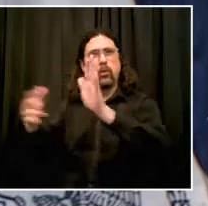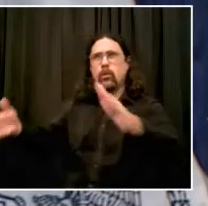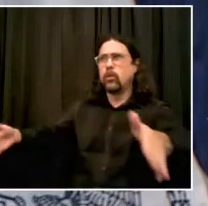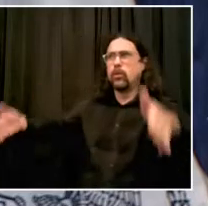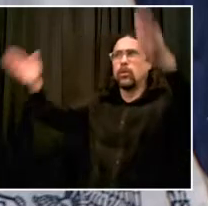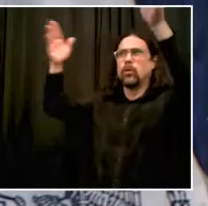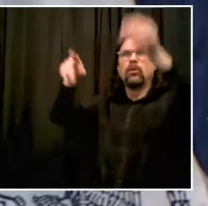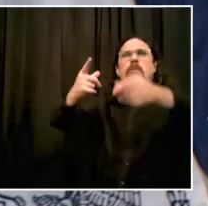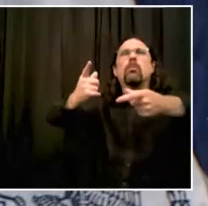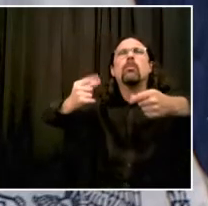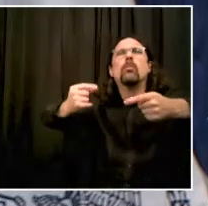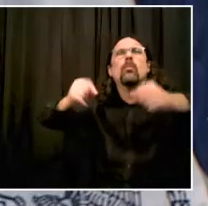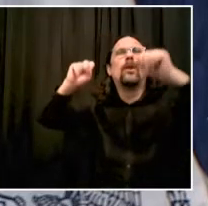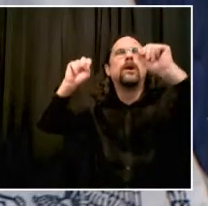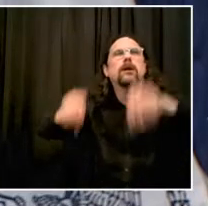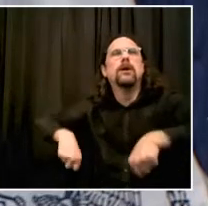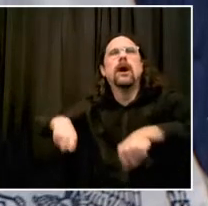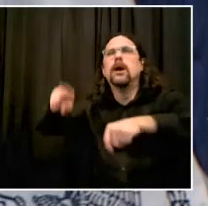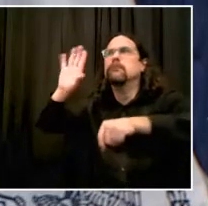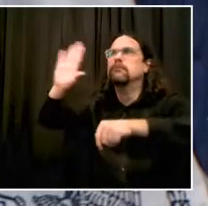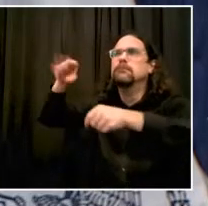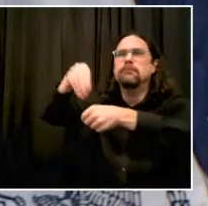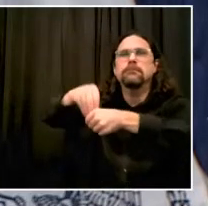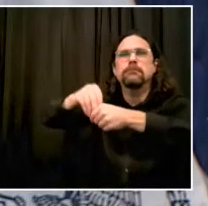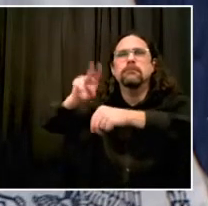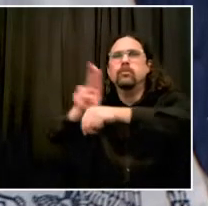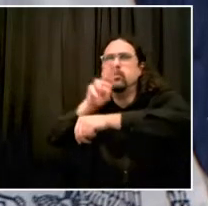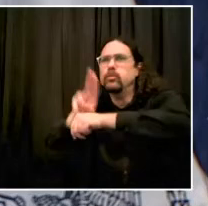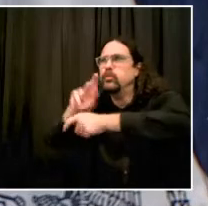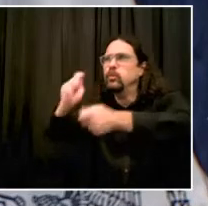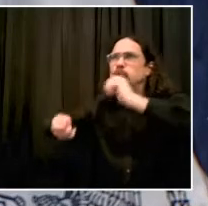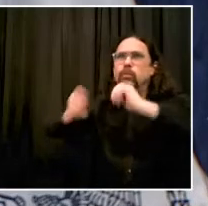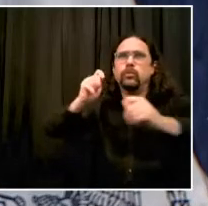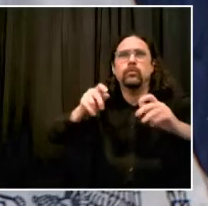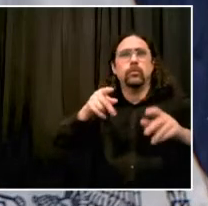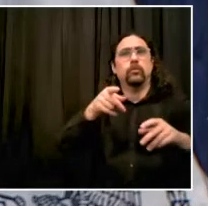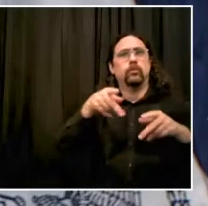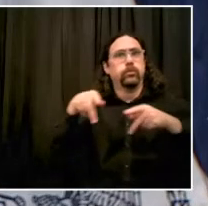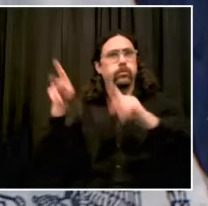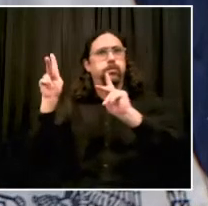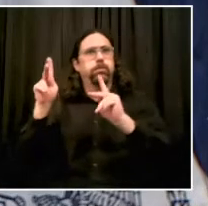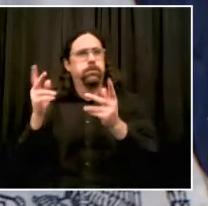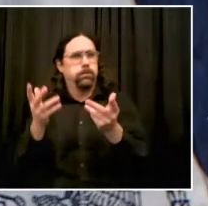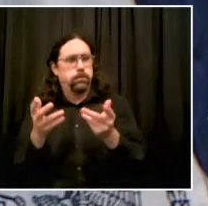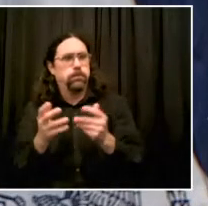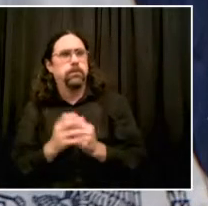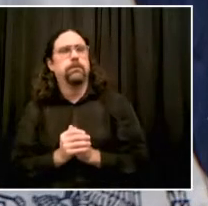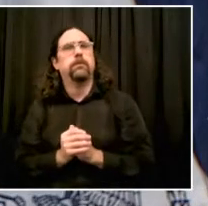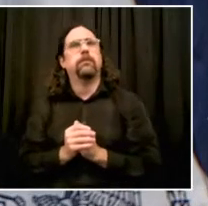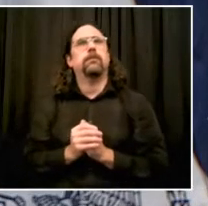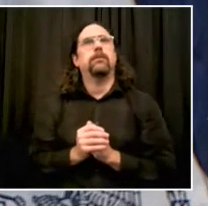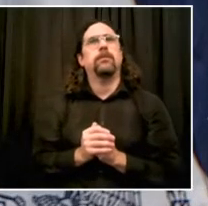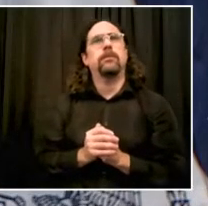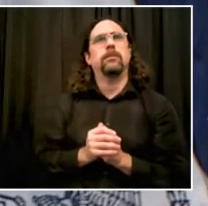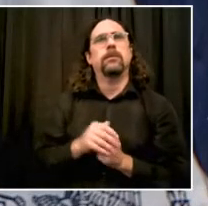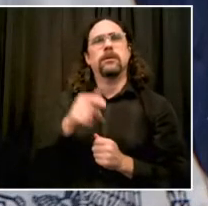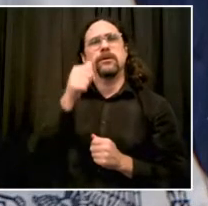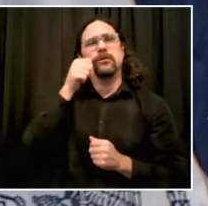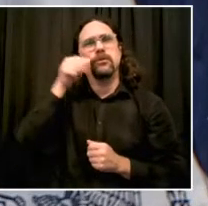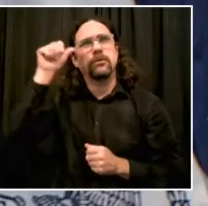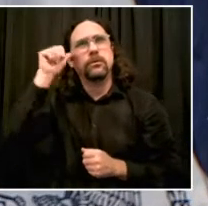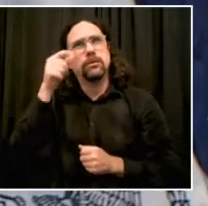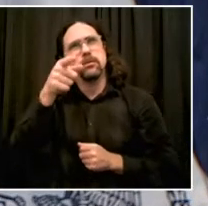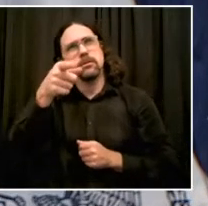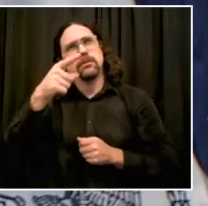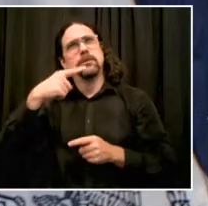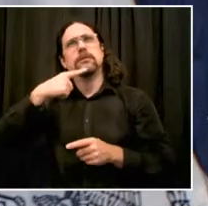big deals like that could bring a lot of jobs at a time that are desperately needed. So what is in the pipeline? What are you working